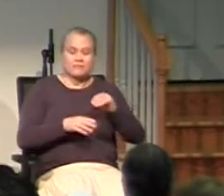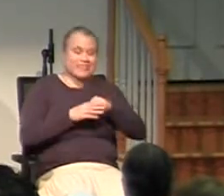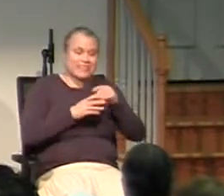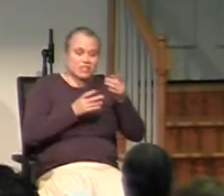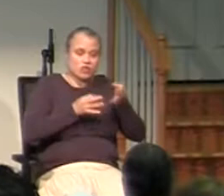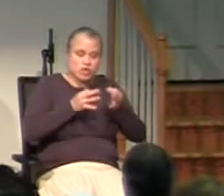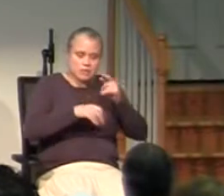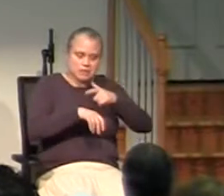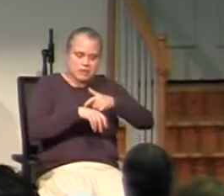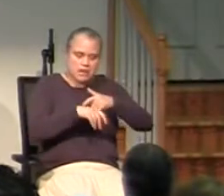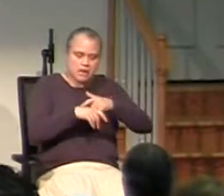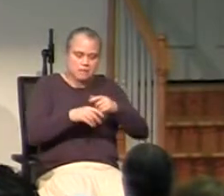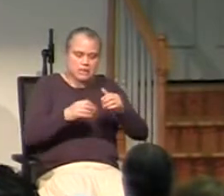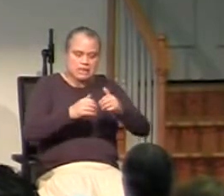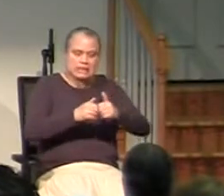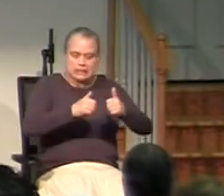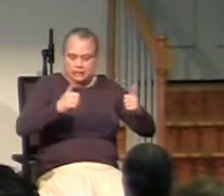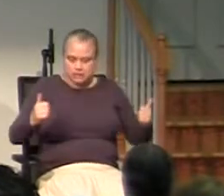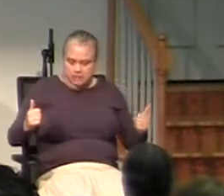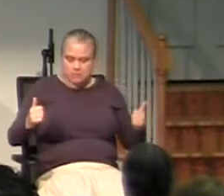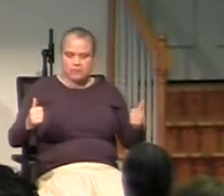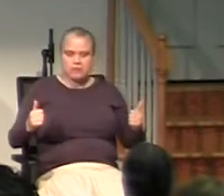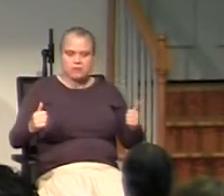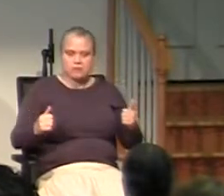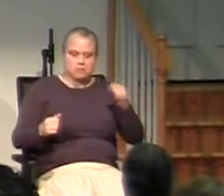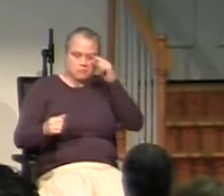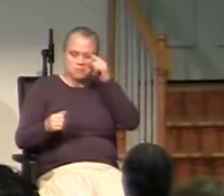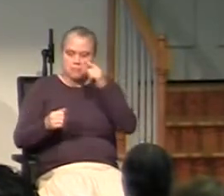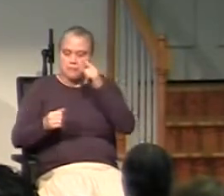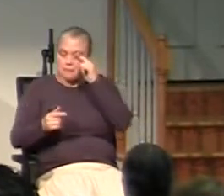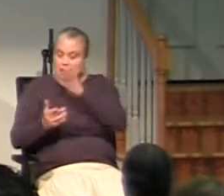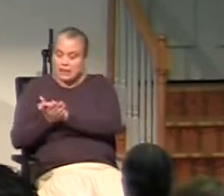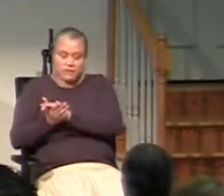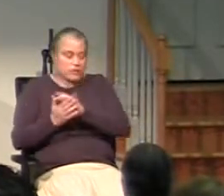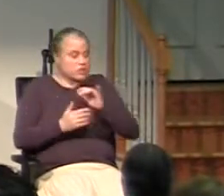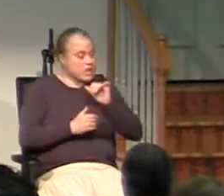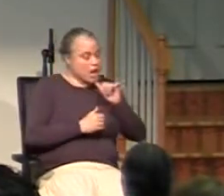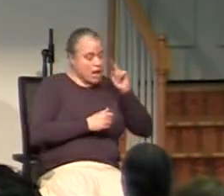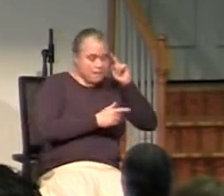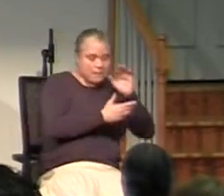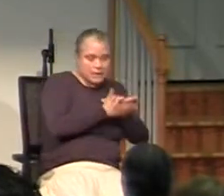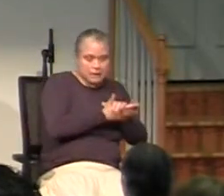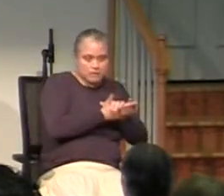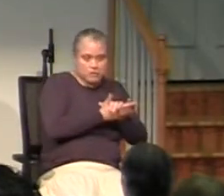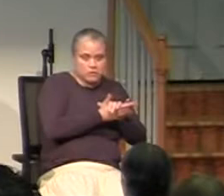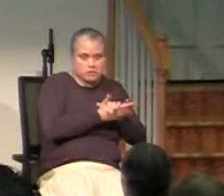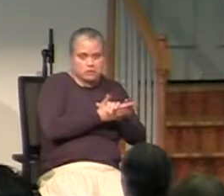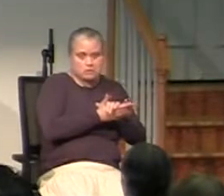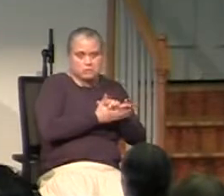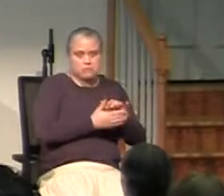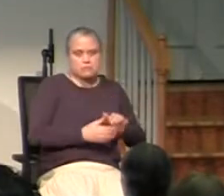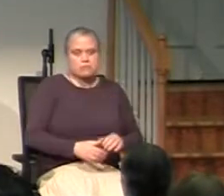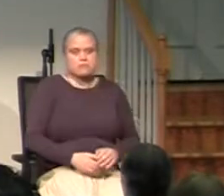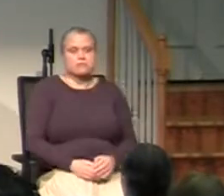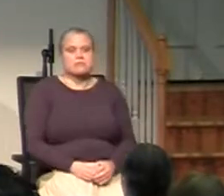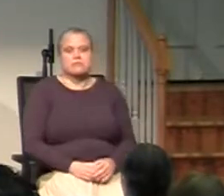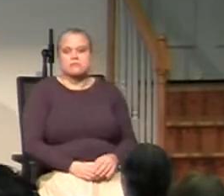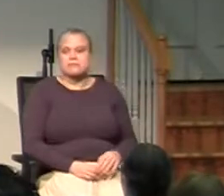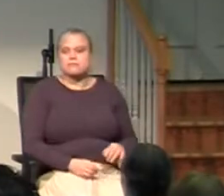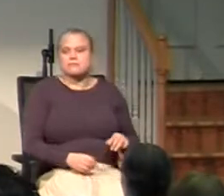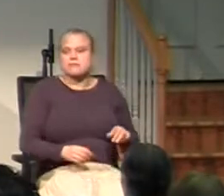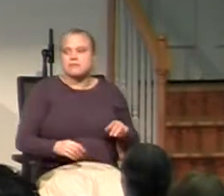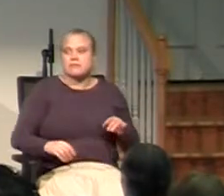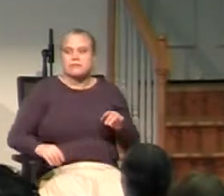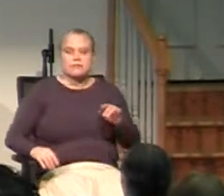who truly believe and those who do not. This power does not believe in Jesus Christ for salvation alone in